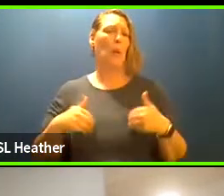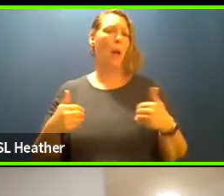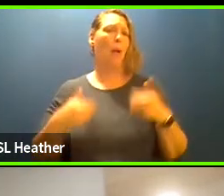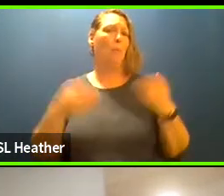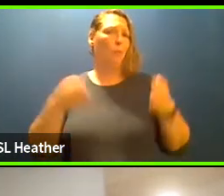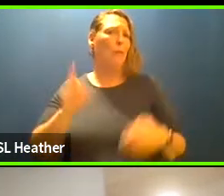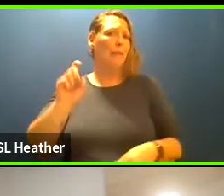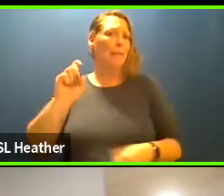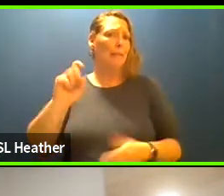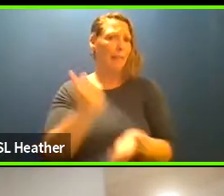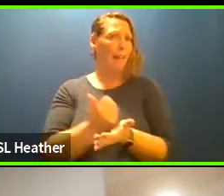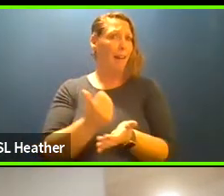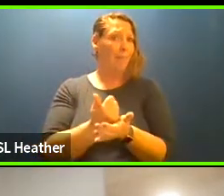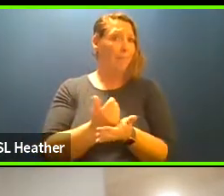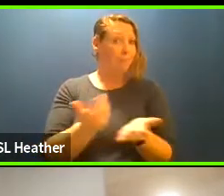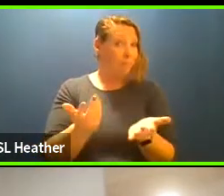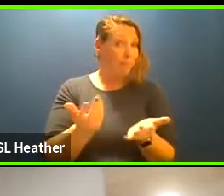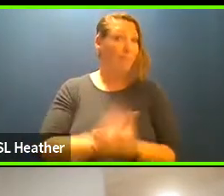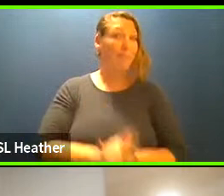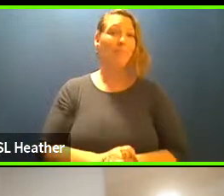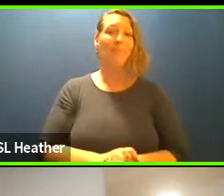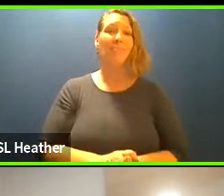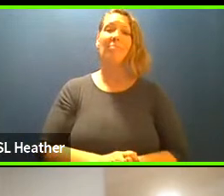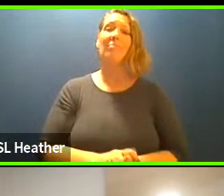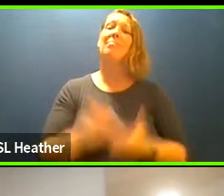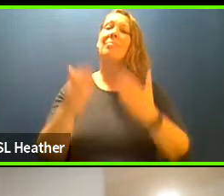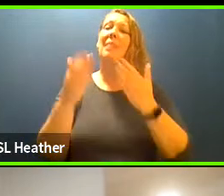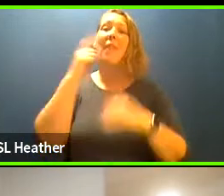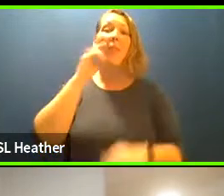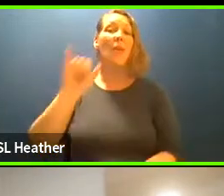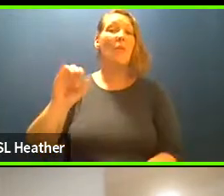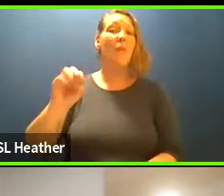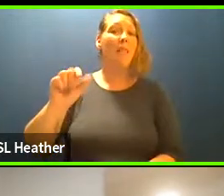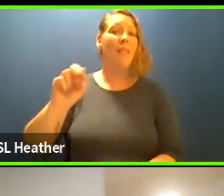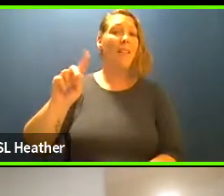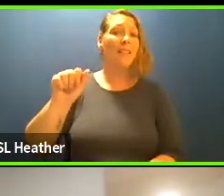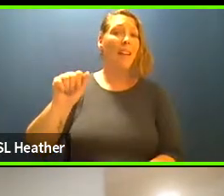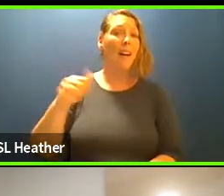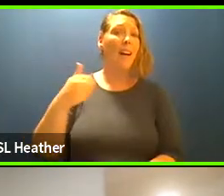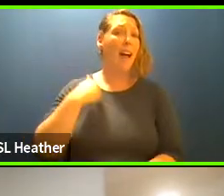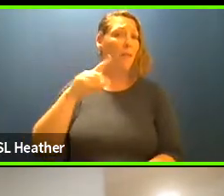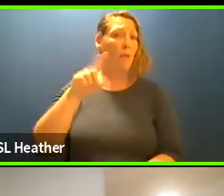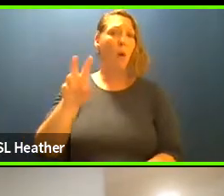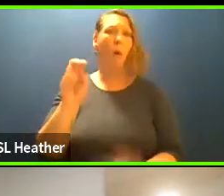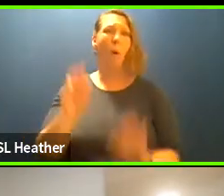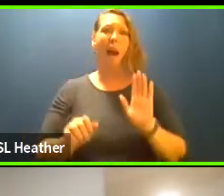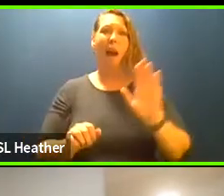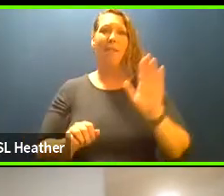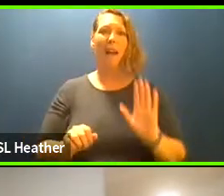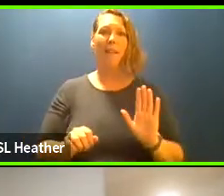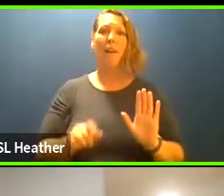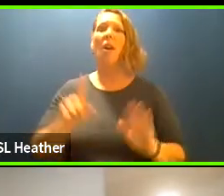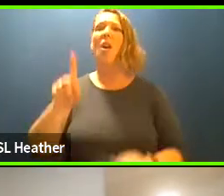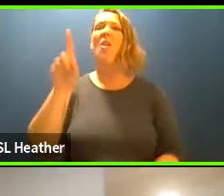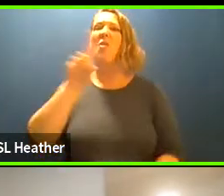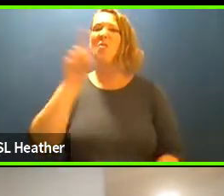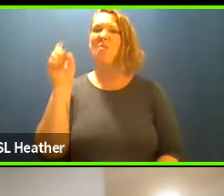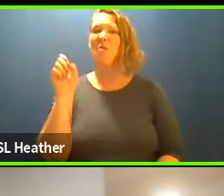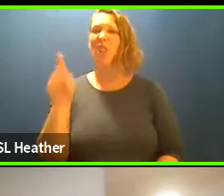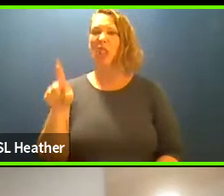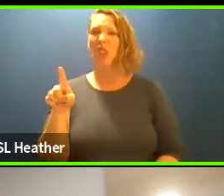needs some help. I think Yolanda has a question or a high five. I have a question,